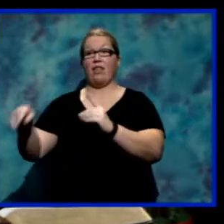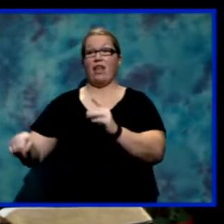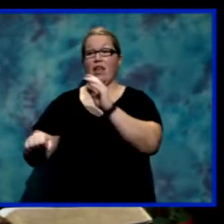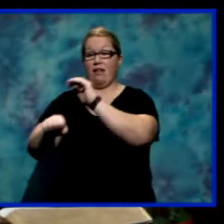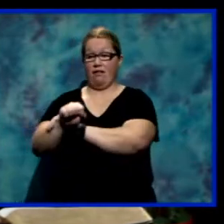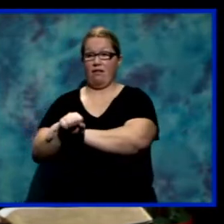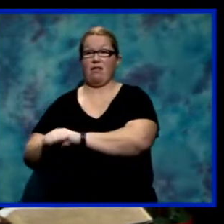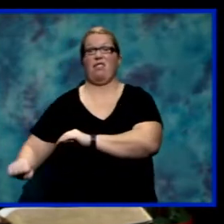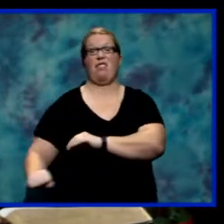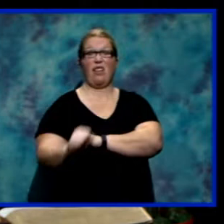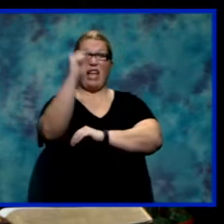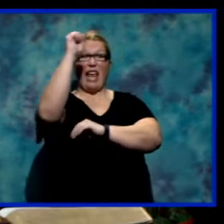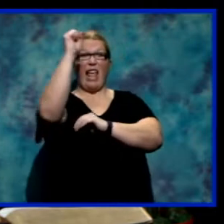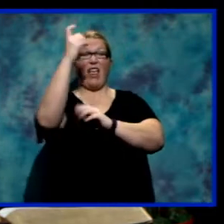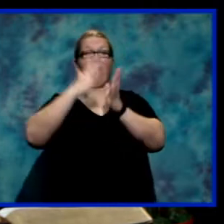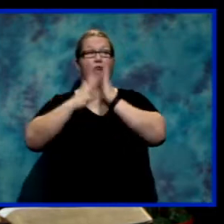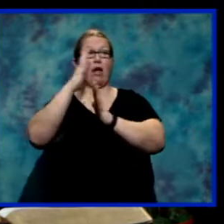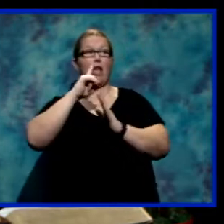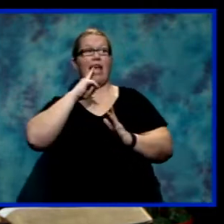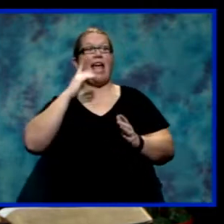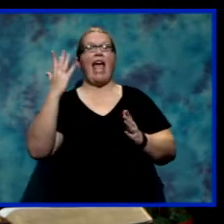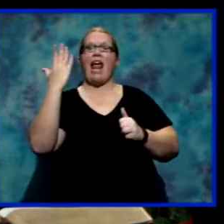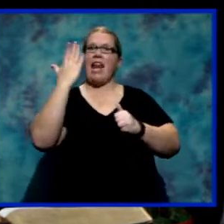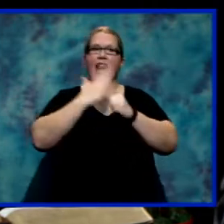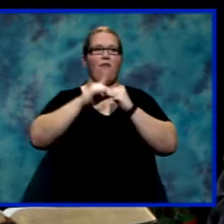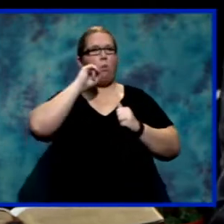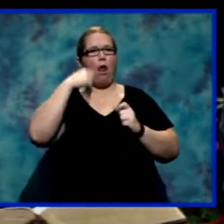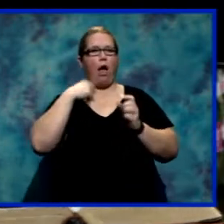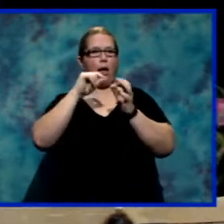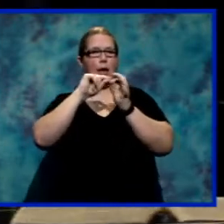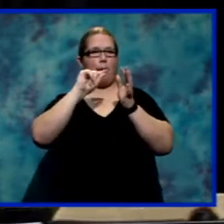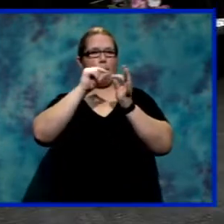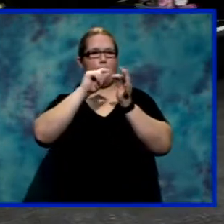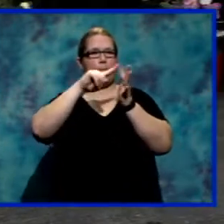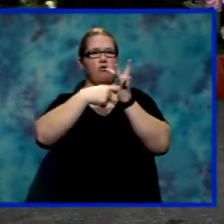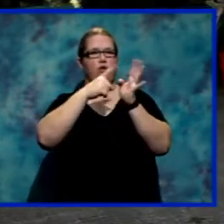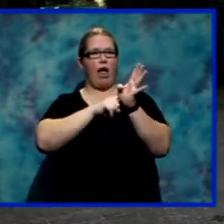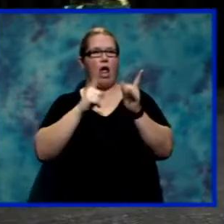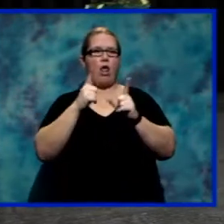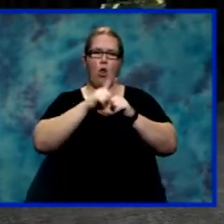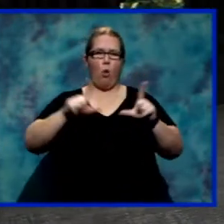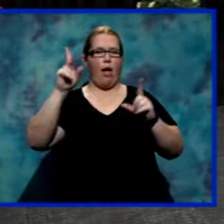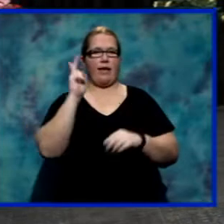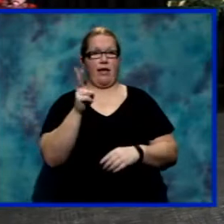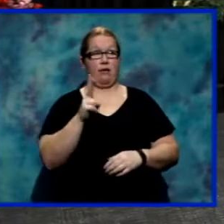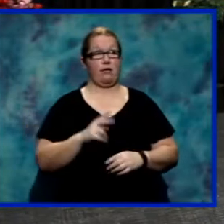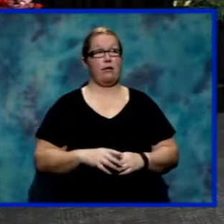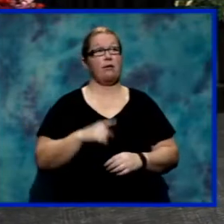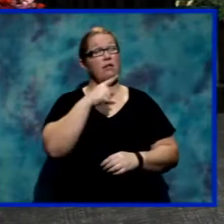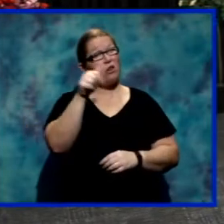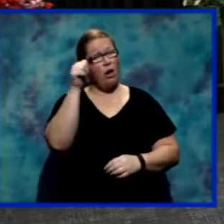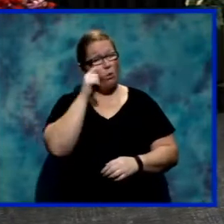into the fire and cried out, never will I betray my Lord again. But you know what?